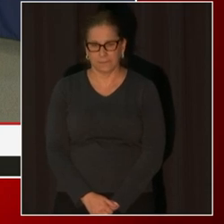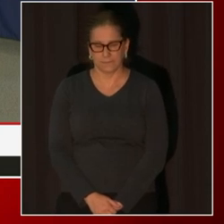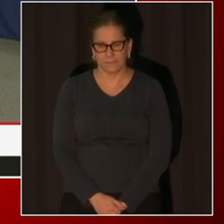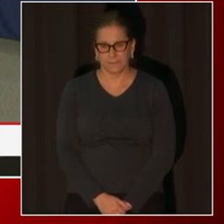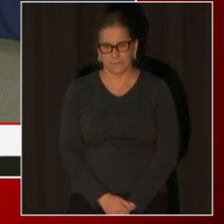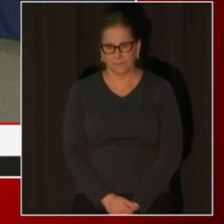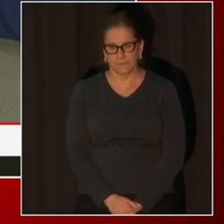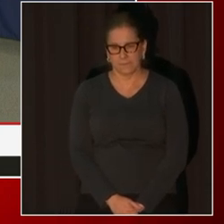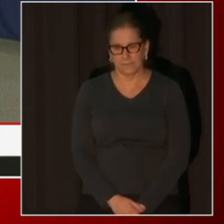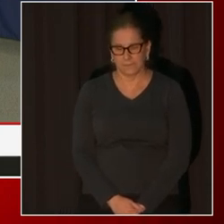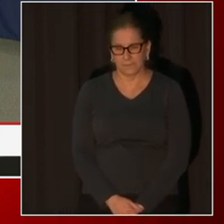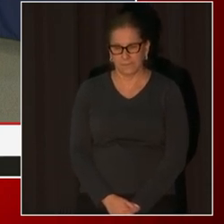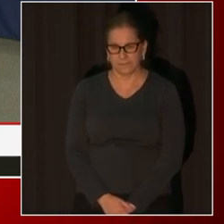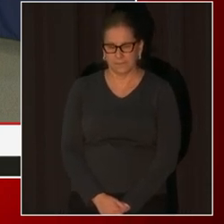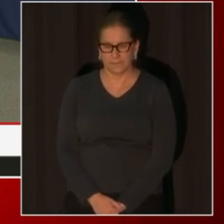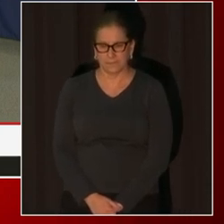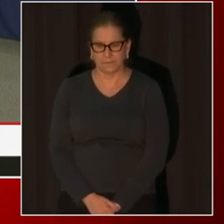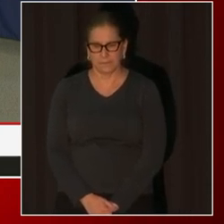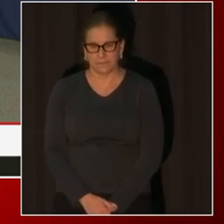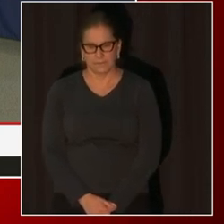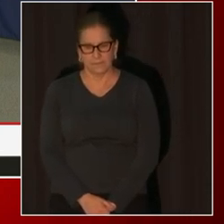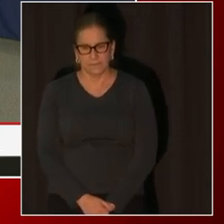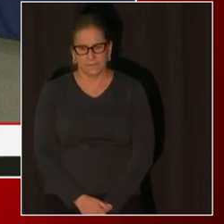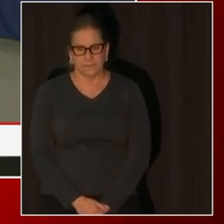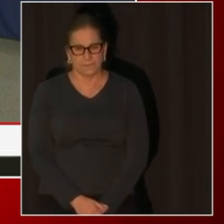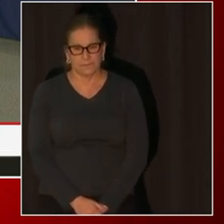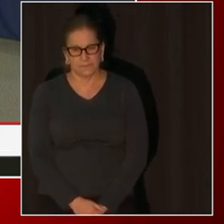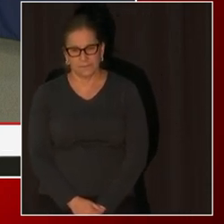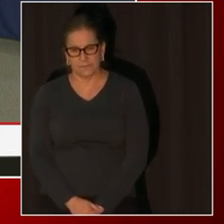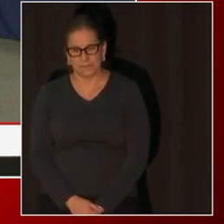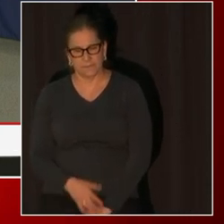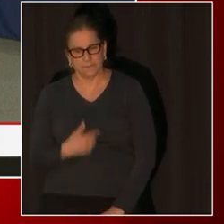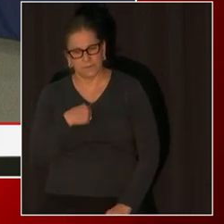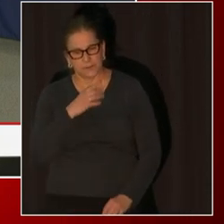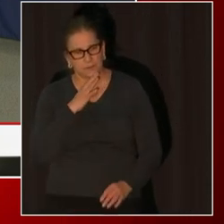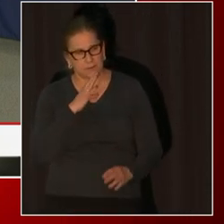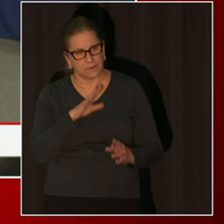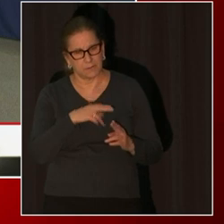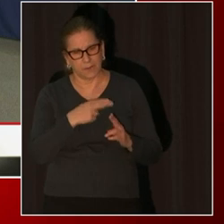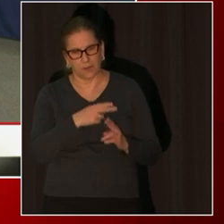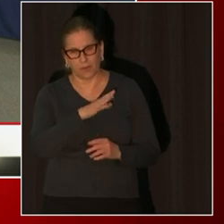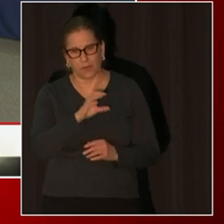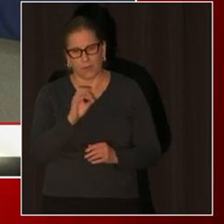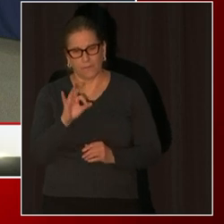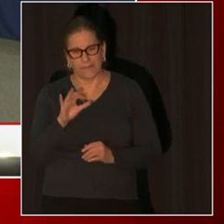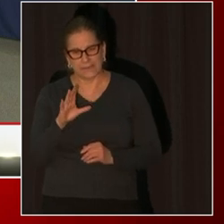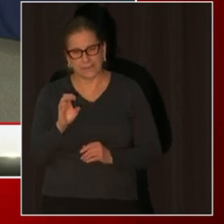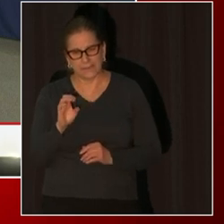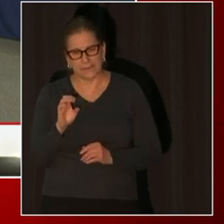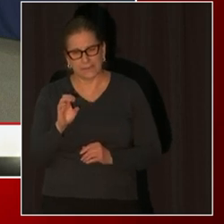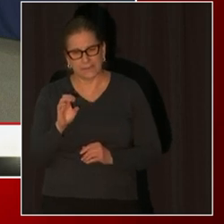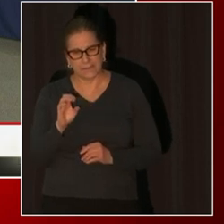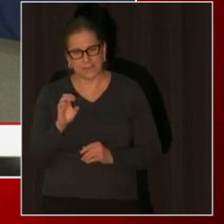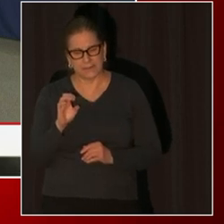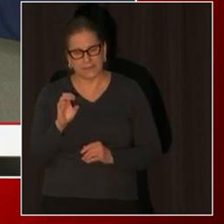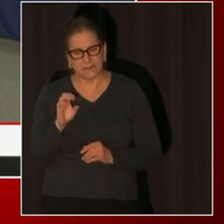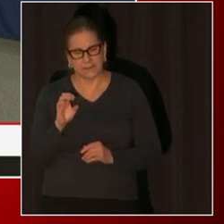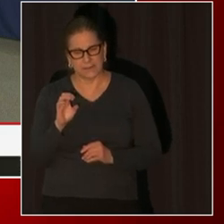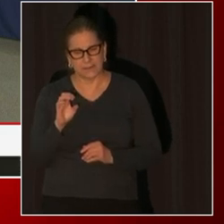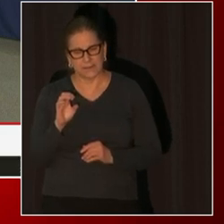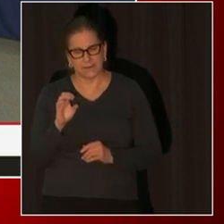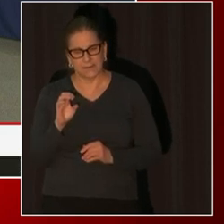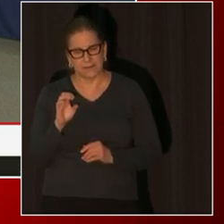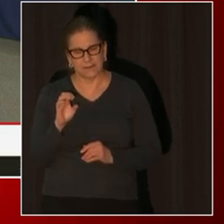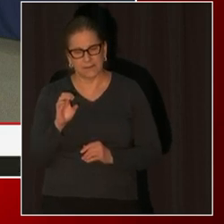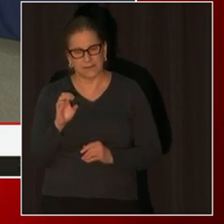leave program is still kind of in flux, that your office is still looking at the $300+ million in the fund to see if it's enough to cover the first year benefits. Can you just talk about how quickly